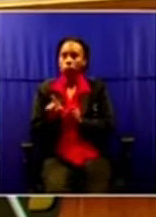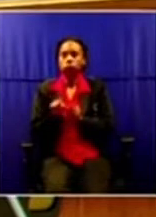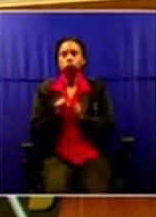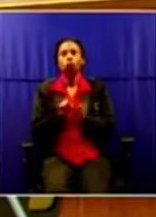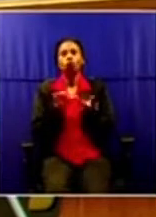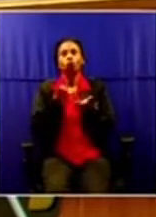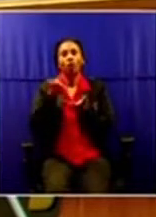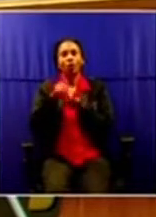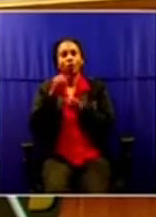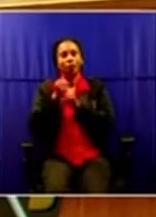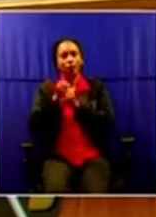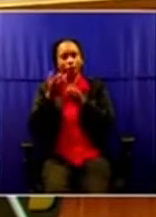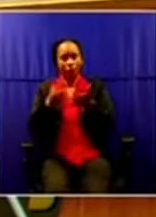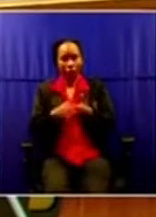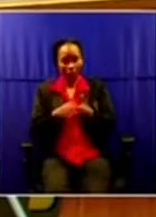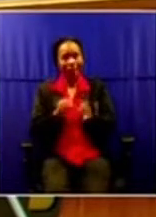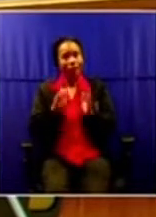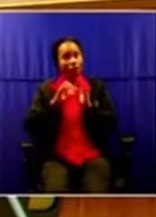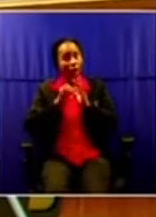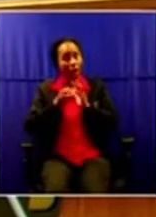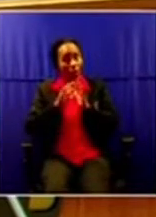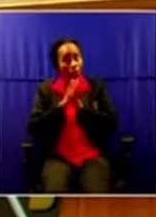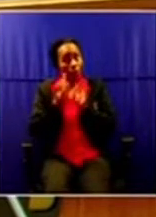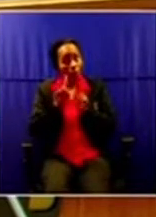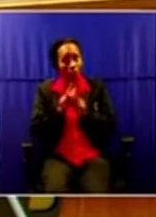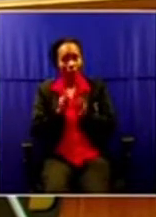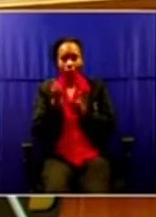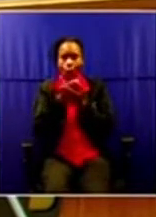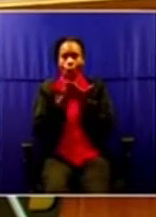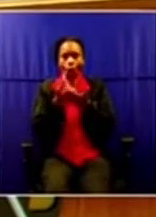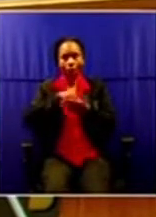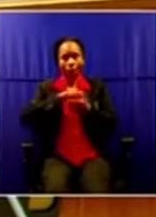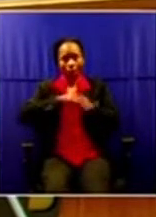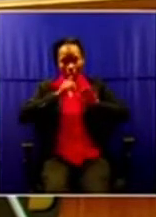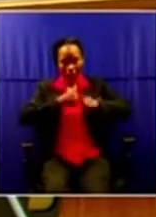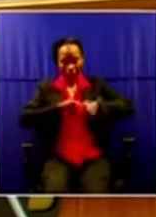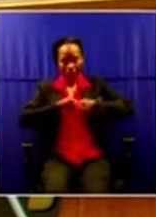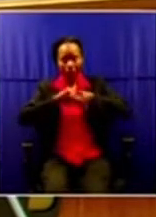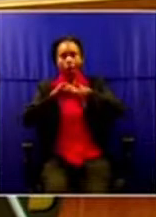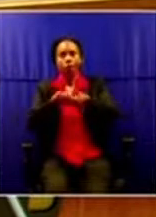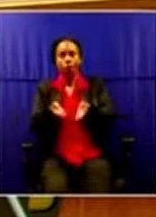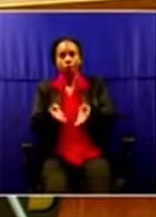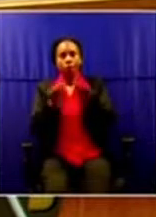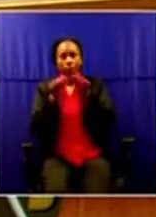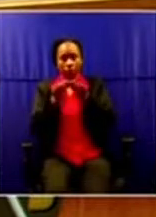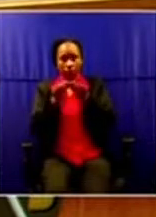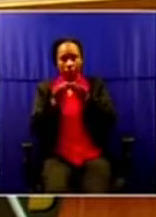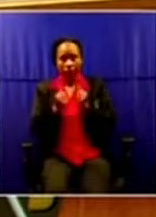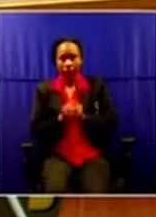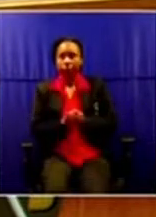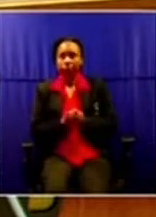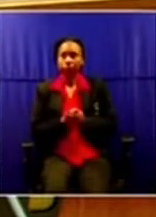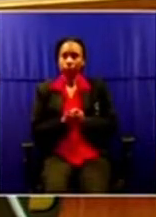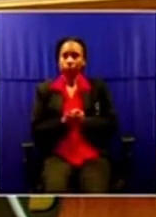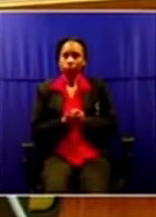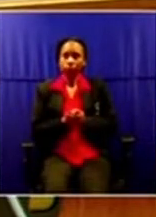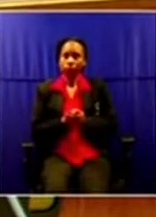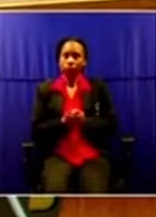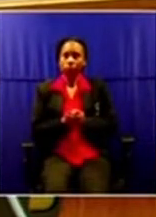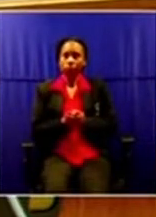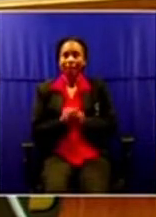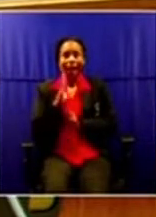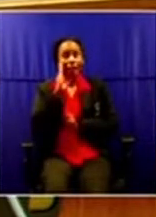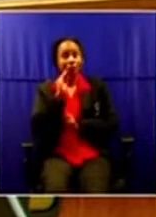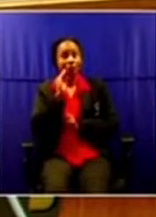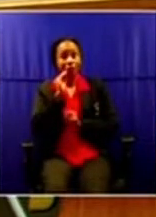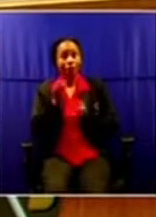guide our economy towards recovery. More broadly, our experience of the impact of